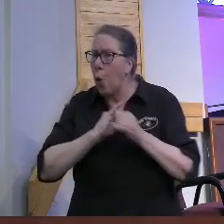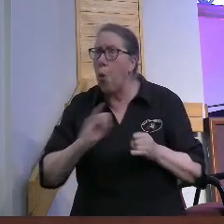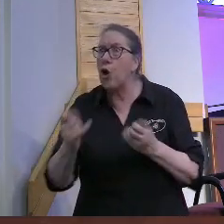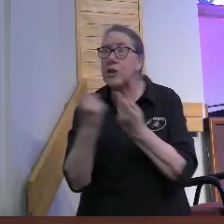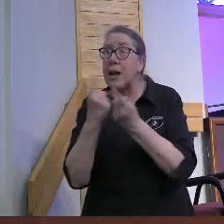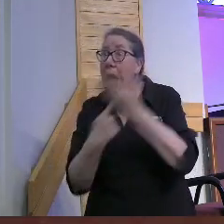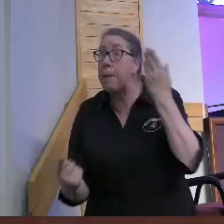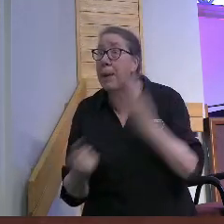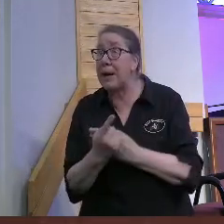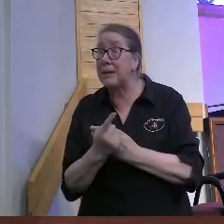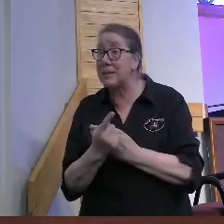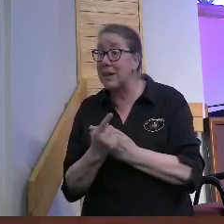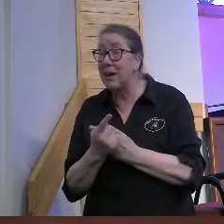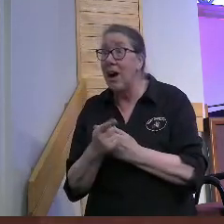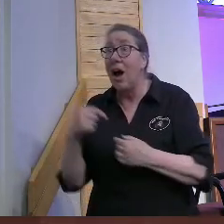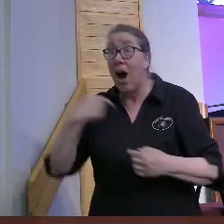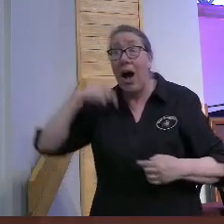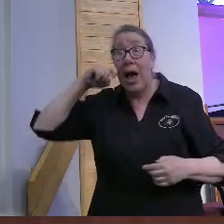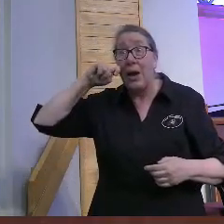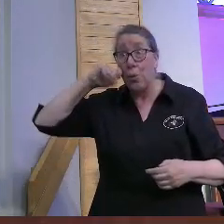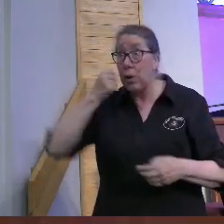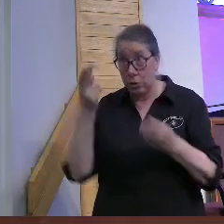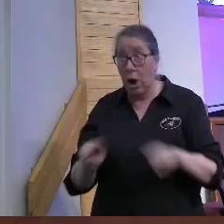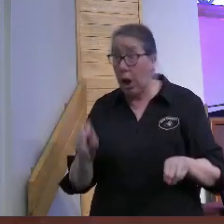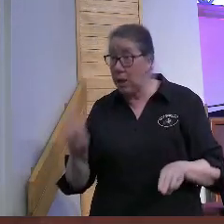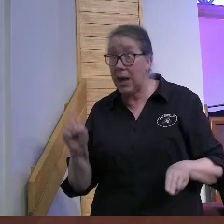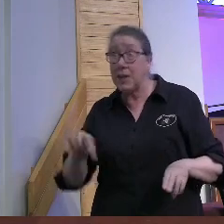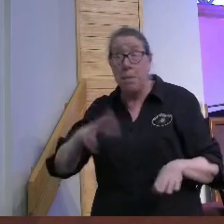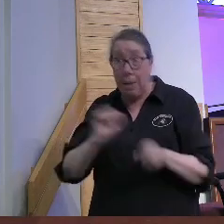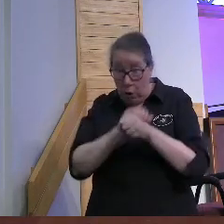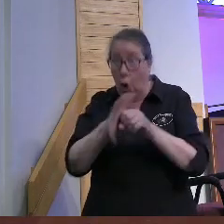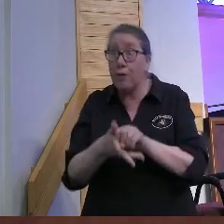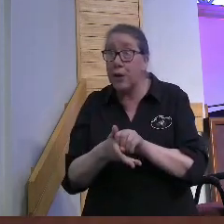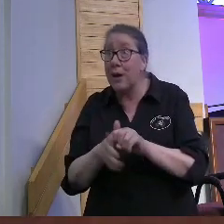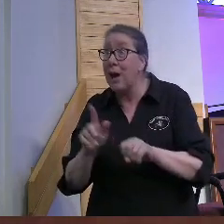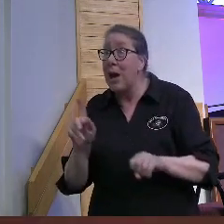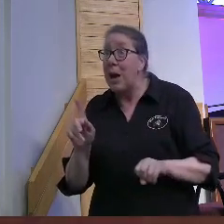natural being. I am a spiritual. I am an eternal being. I've got my eyes fixed